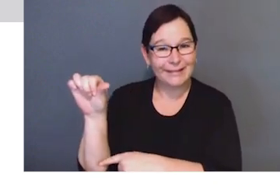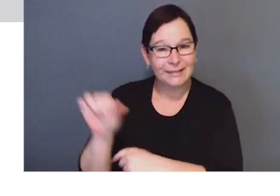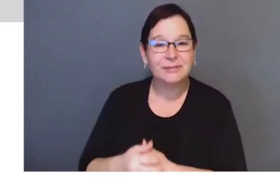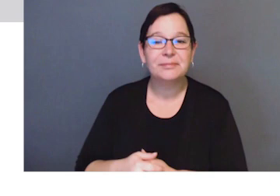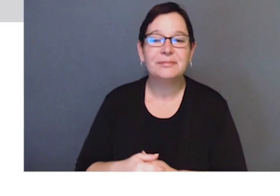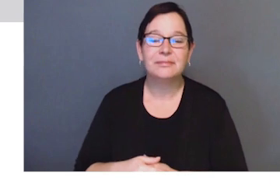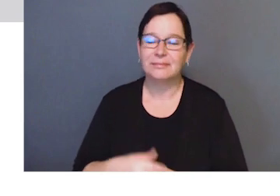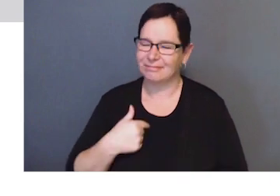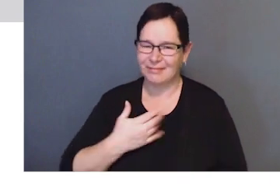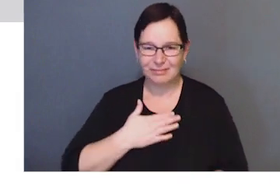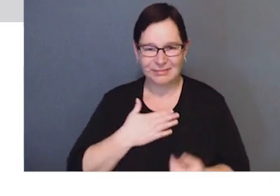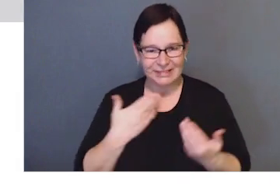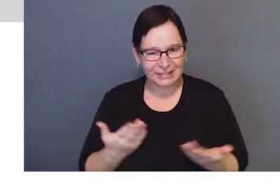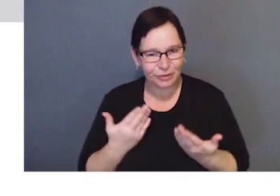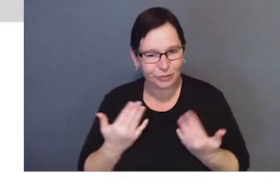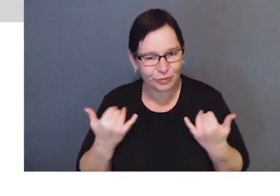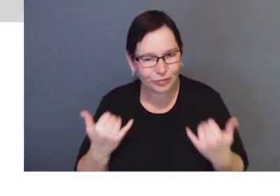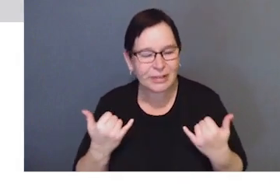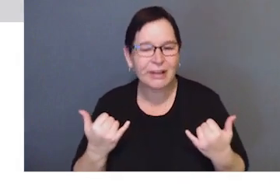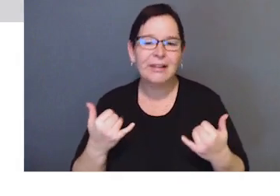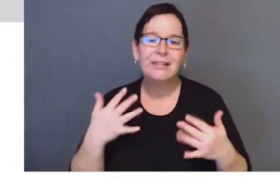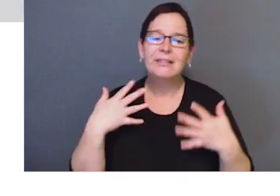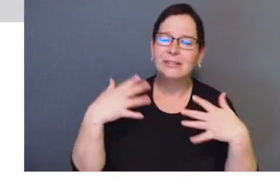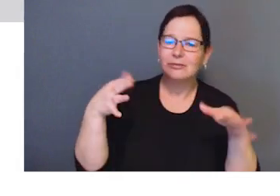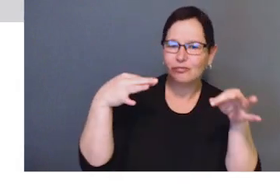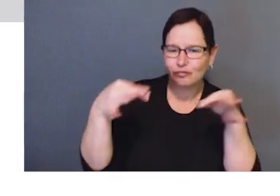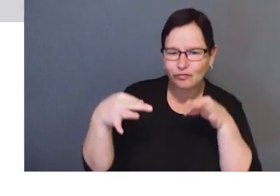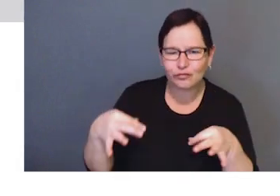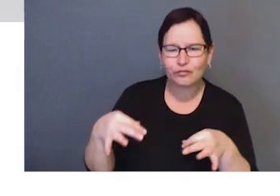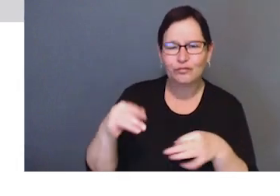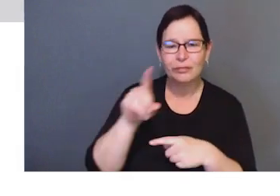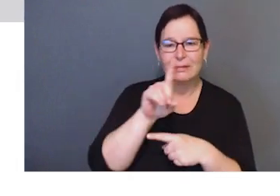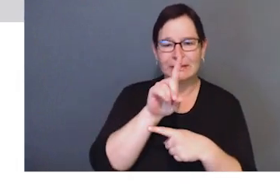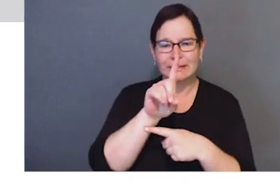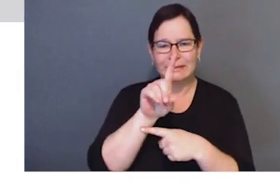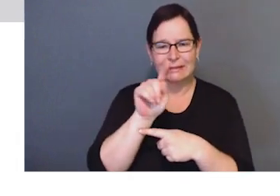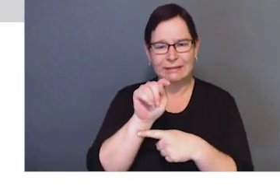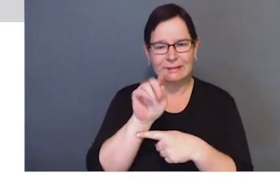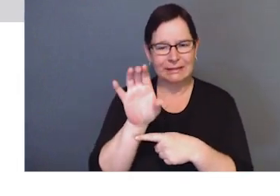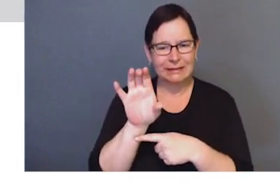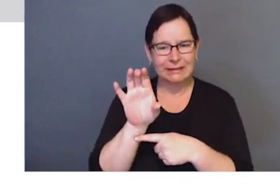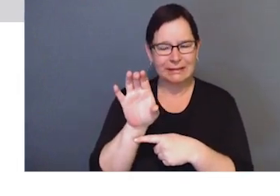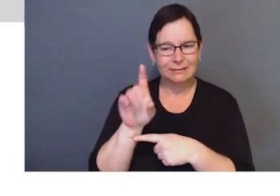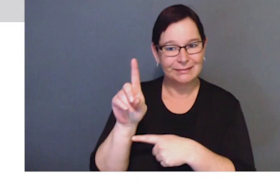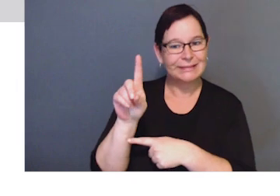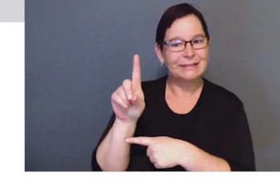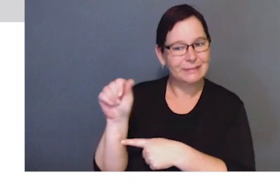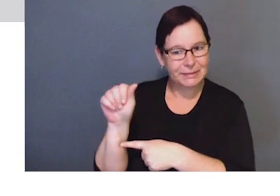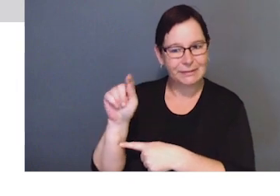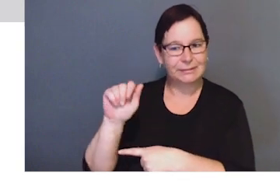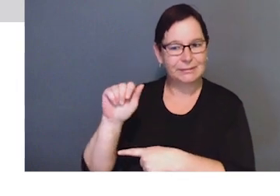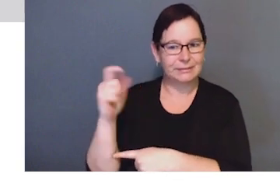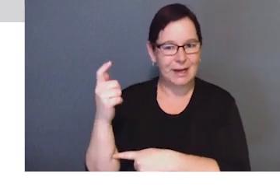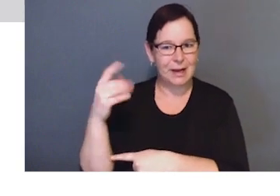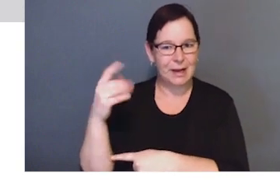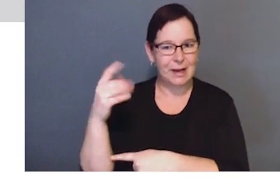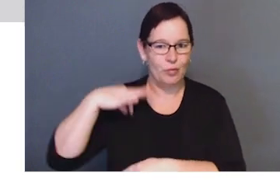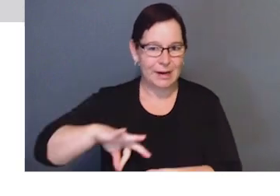to you about the disability tax credit and other benefits and credits that you may be entitled to.